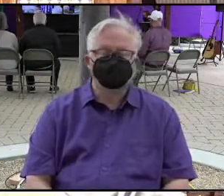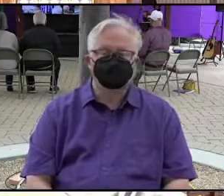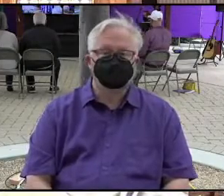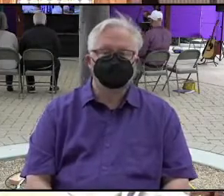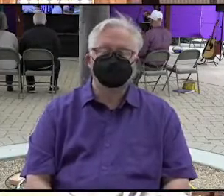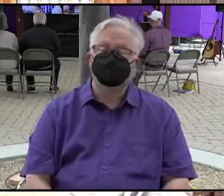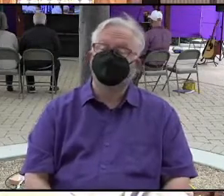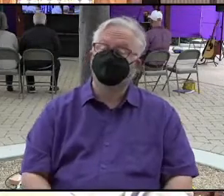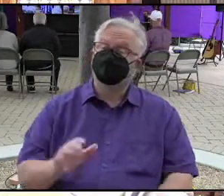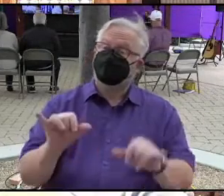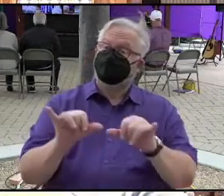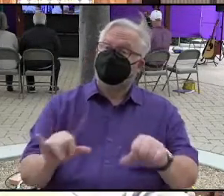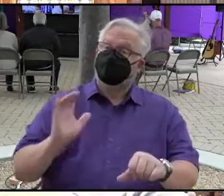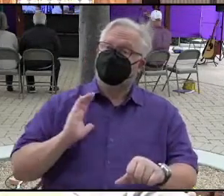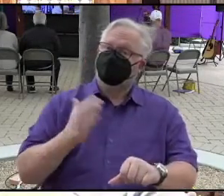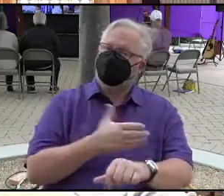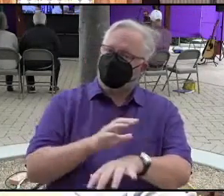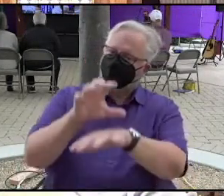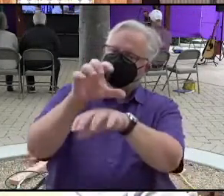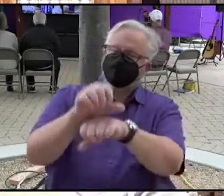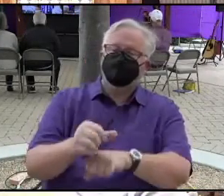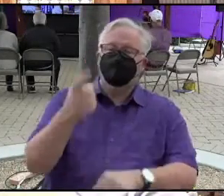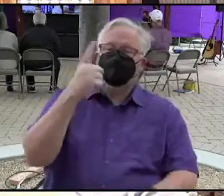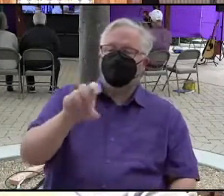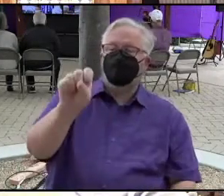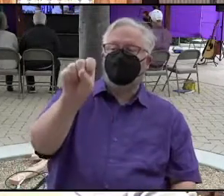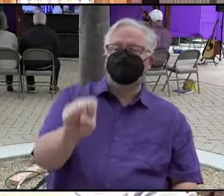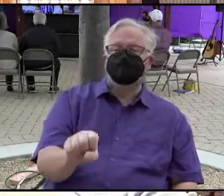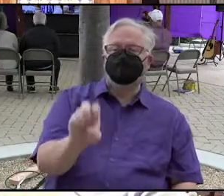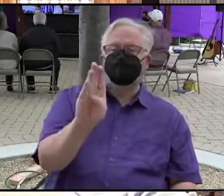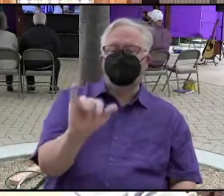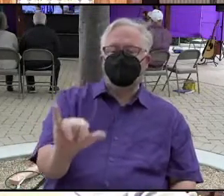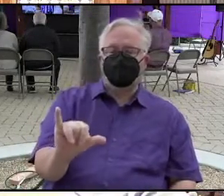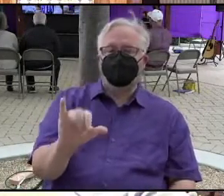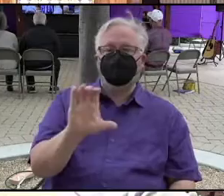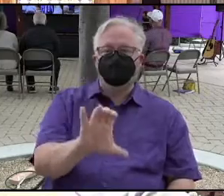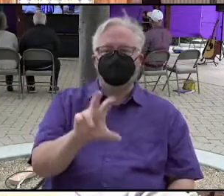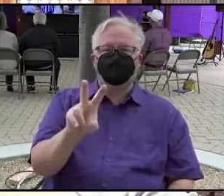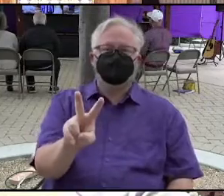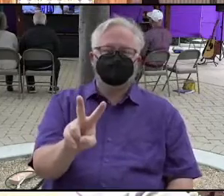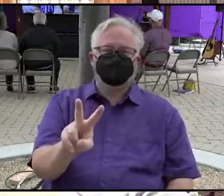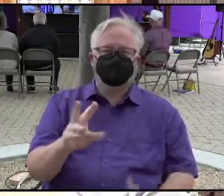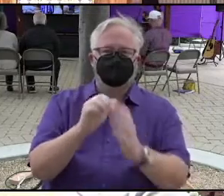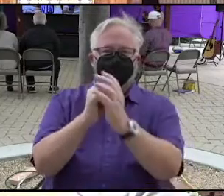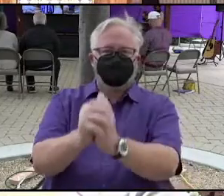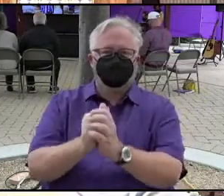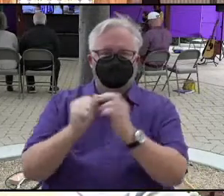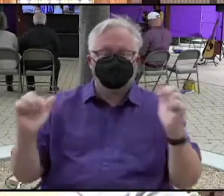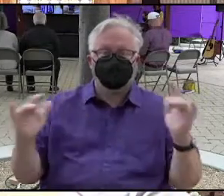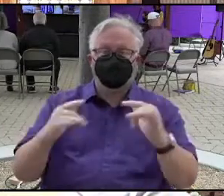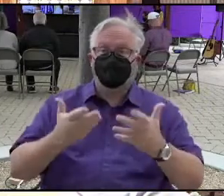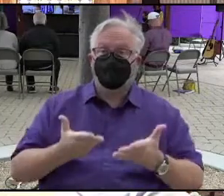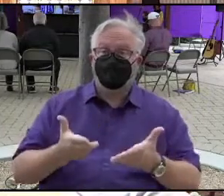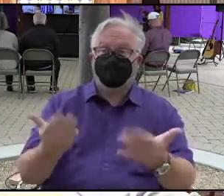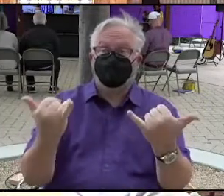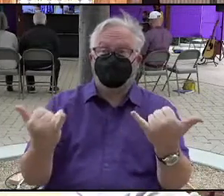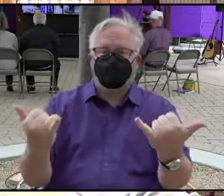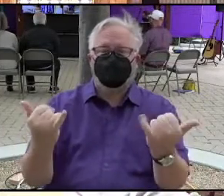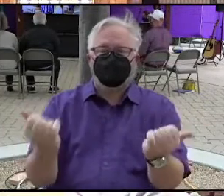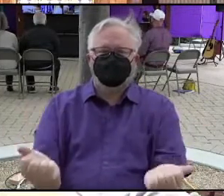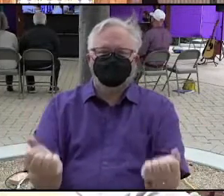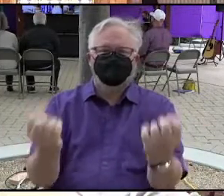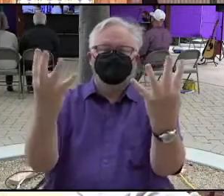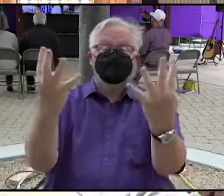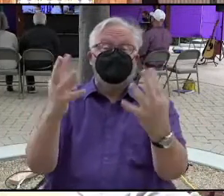As is our custom in the South Bay Chula Vista worship gatherings, you're invited to rise now in body or